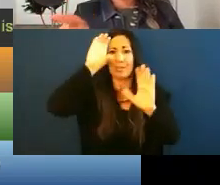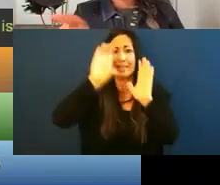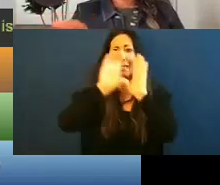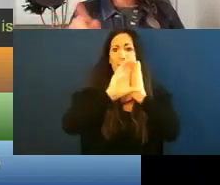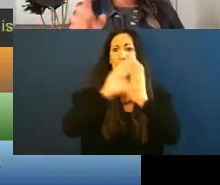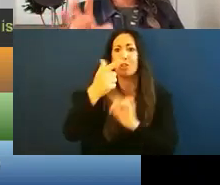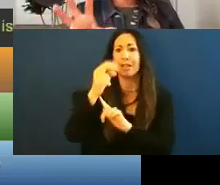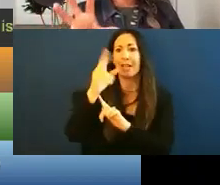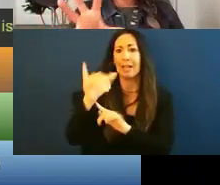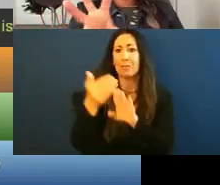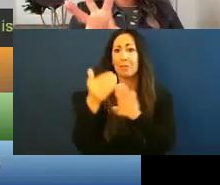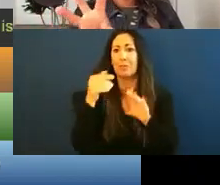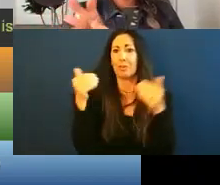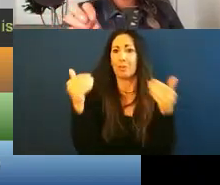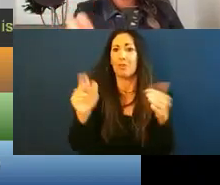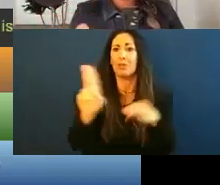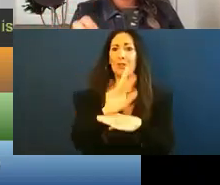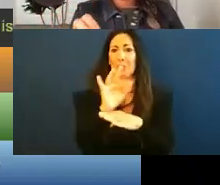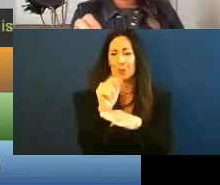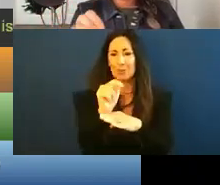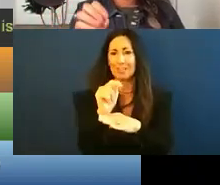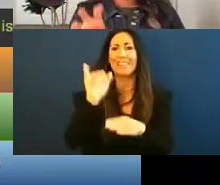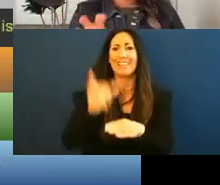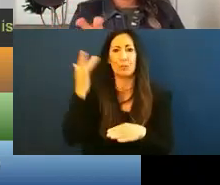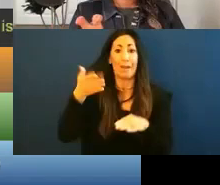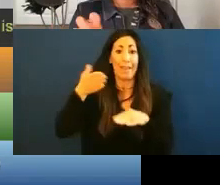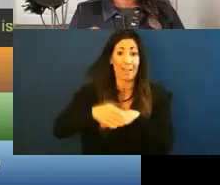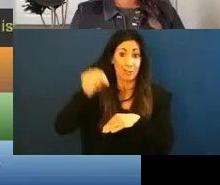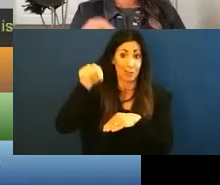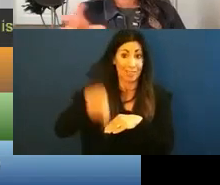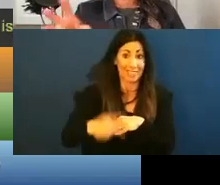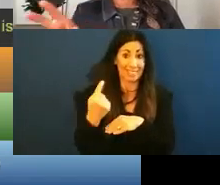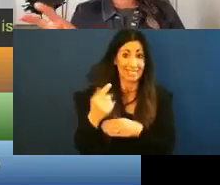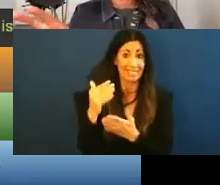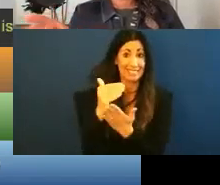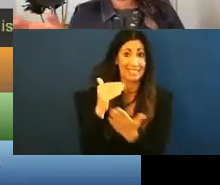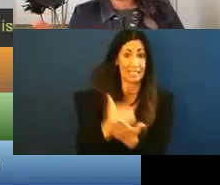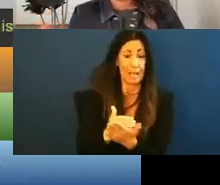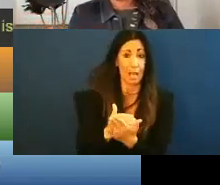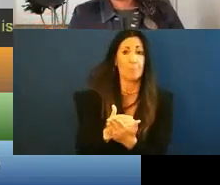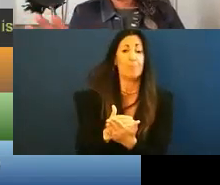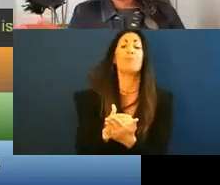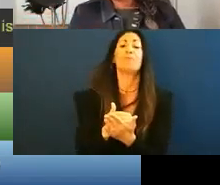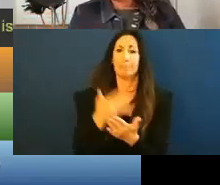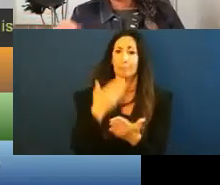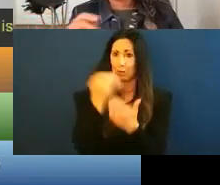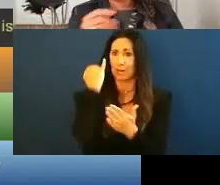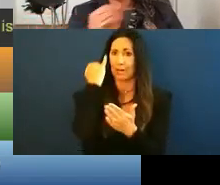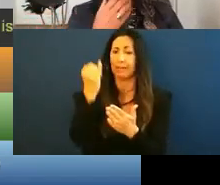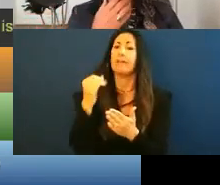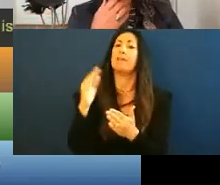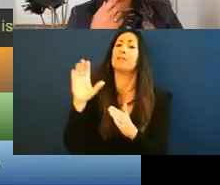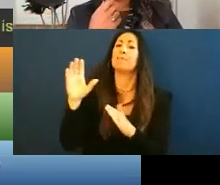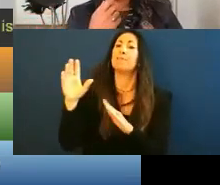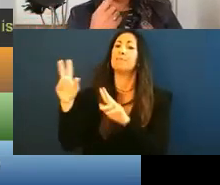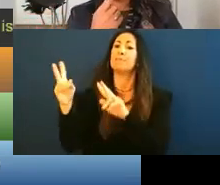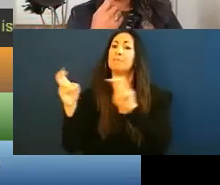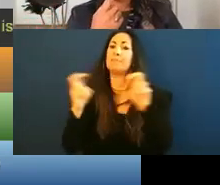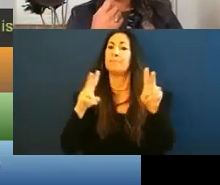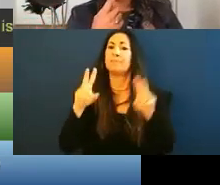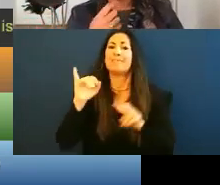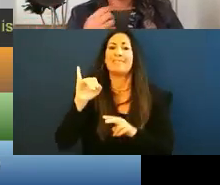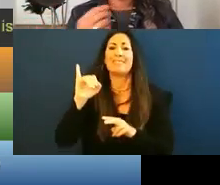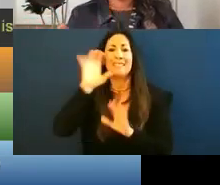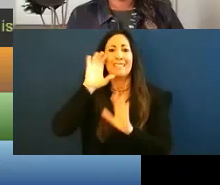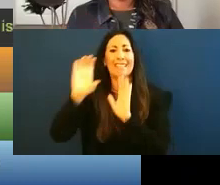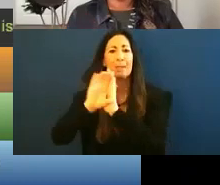use it. So that's why after we do this step, a good thing to do is to do your image gallery. But some of you might be like me too. You might be going,